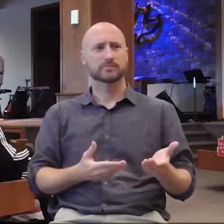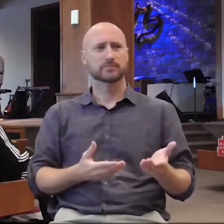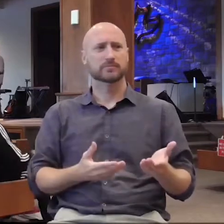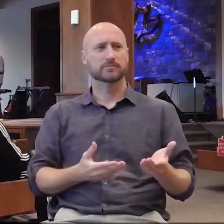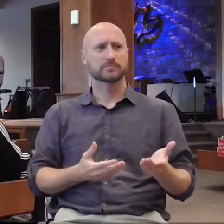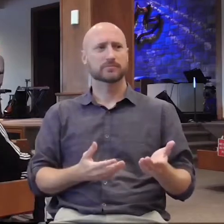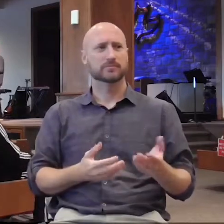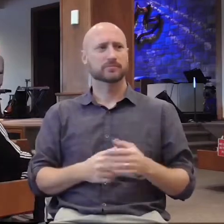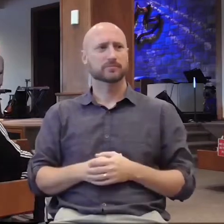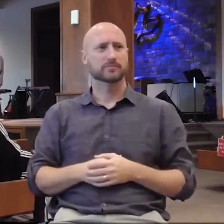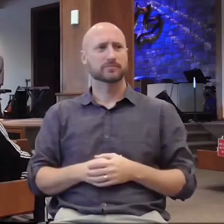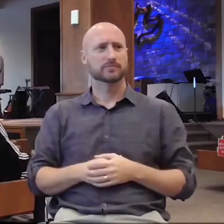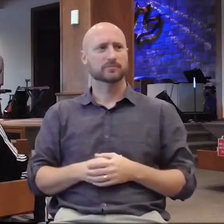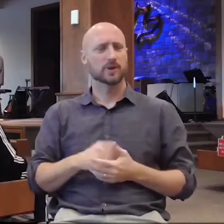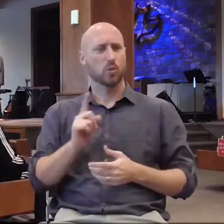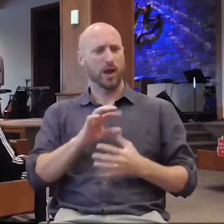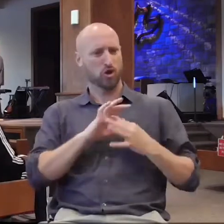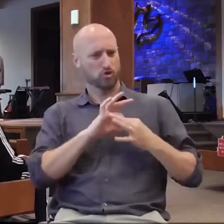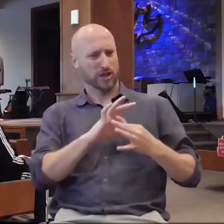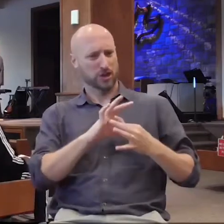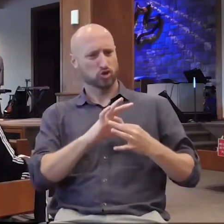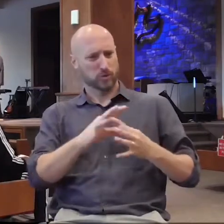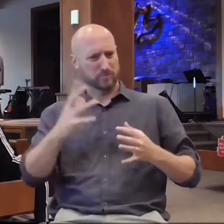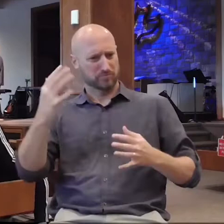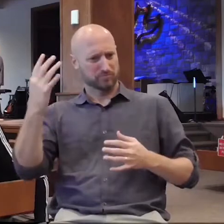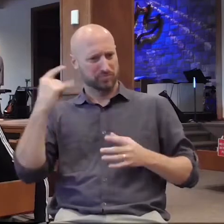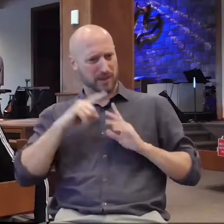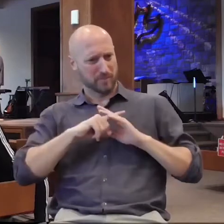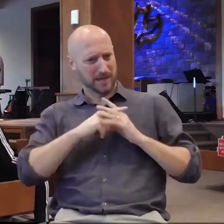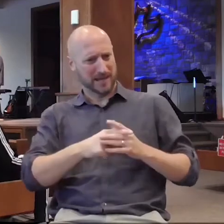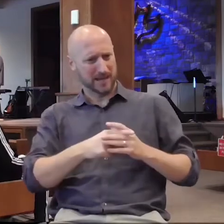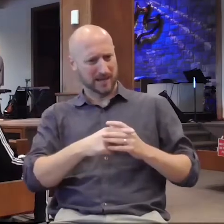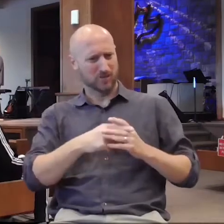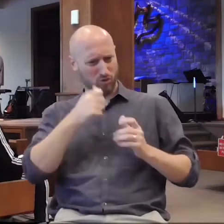But where's the relationship we had at the beginning?